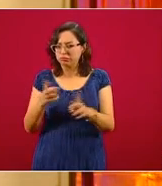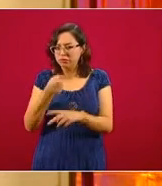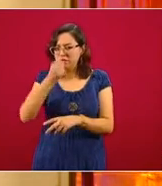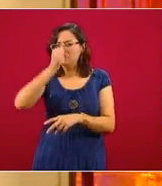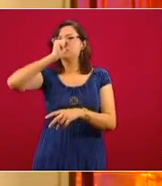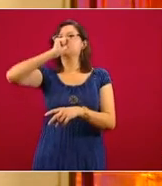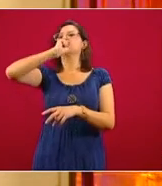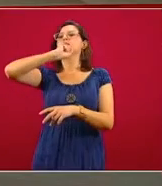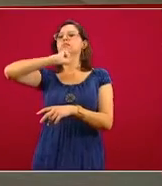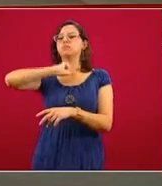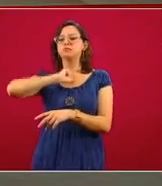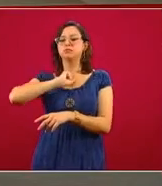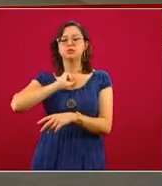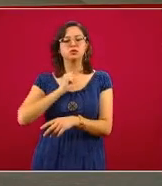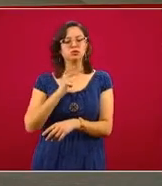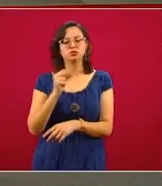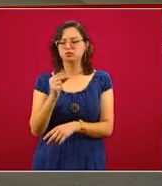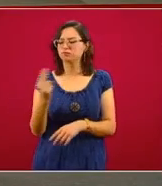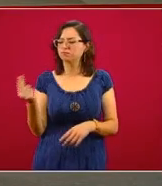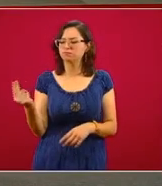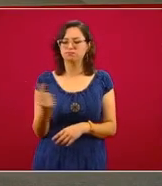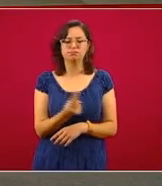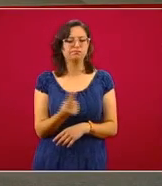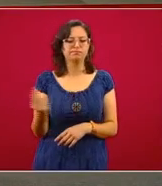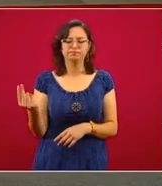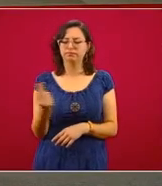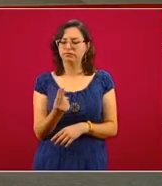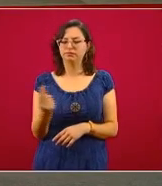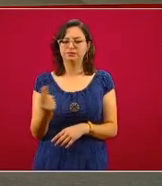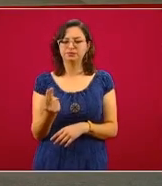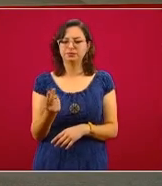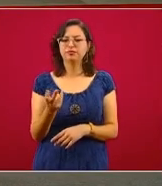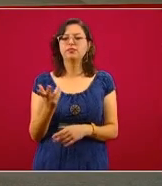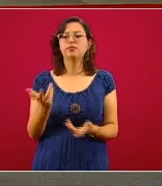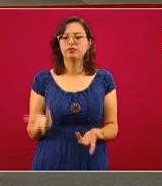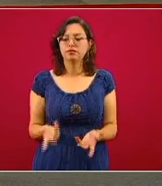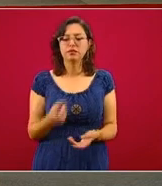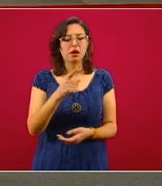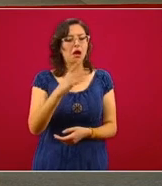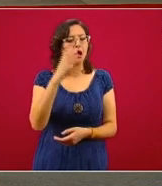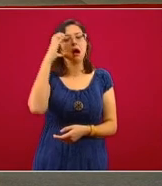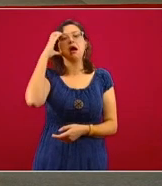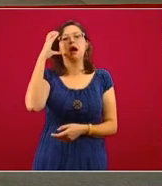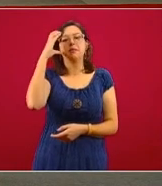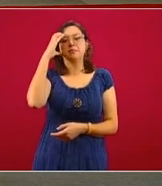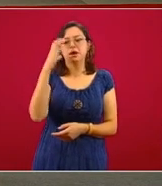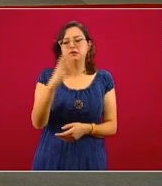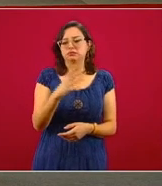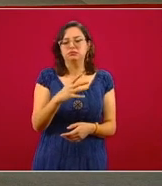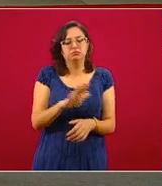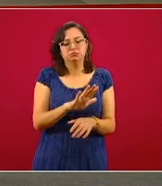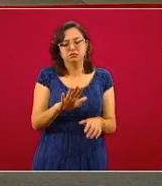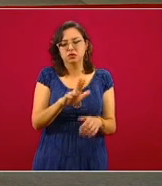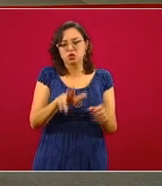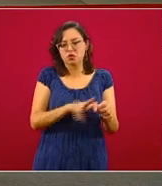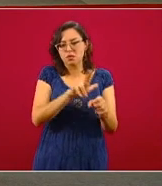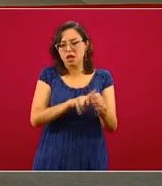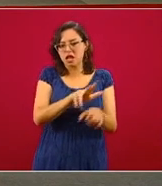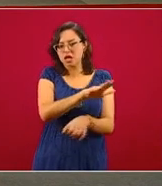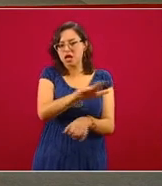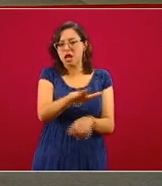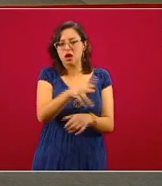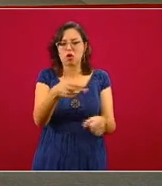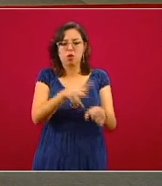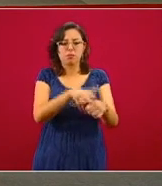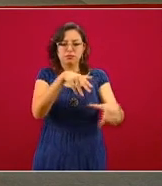and these and out of these there is a percentage of beds that are occupied by patients, but these patients